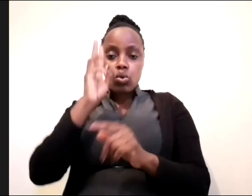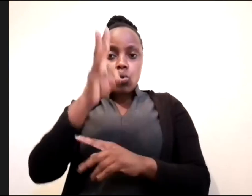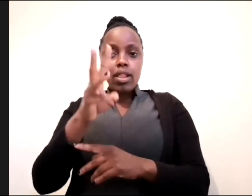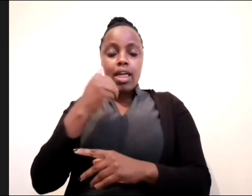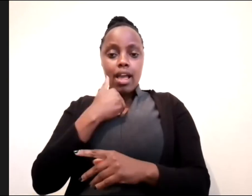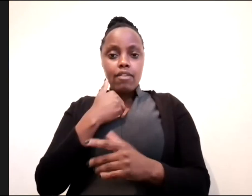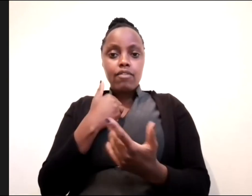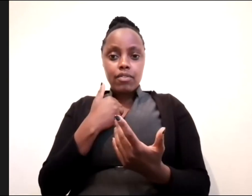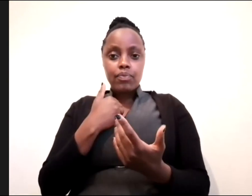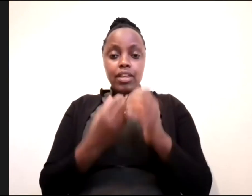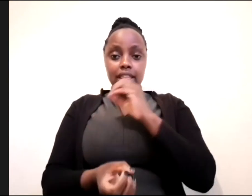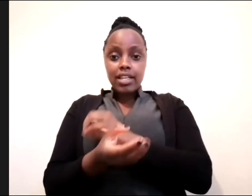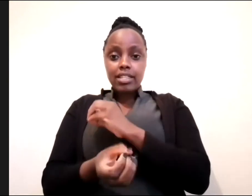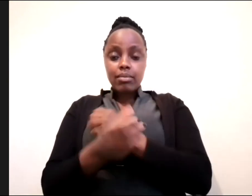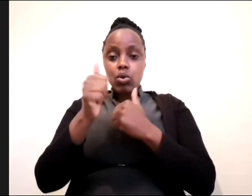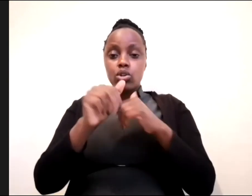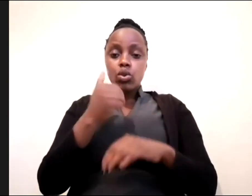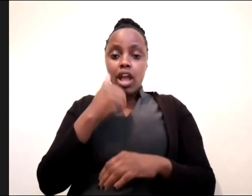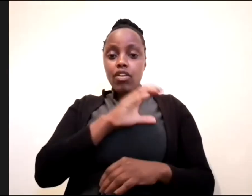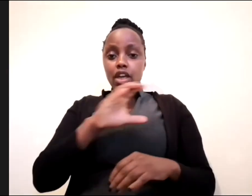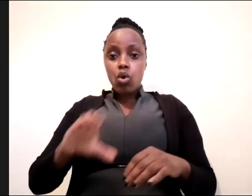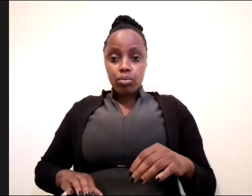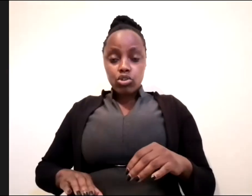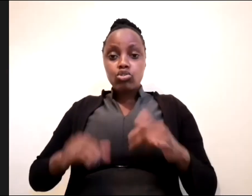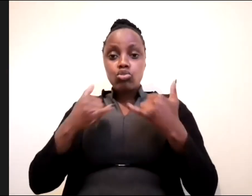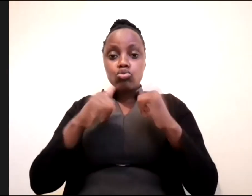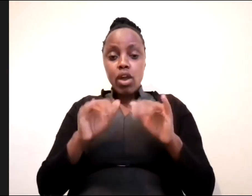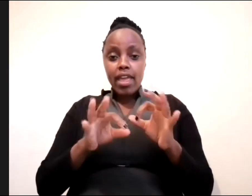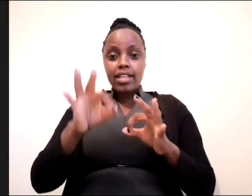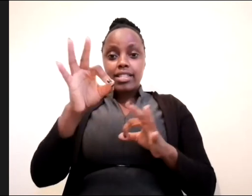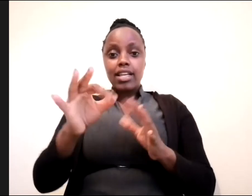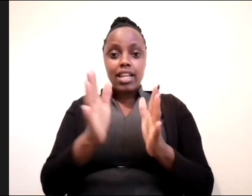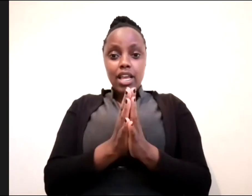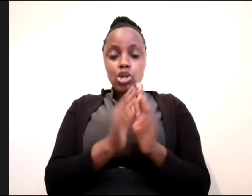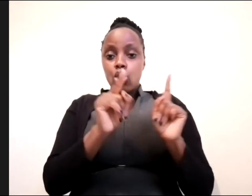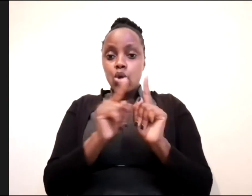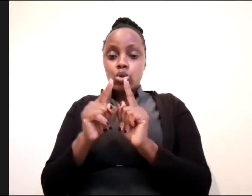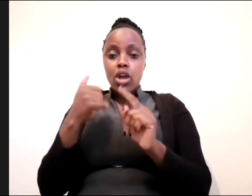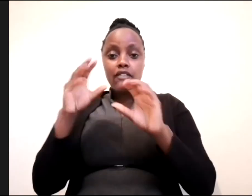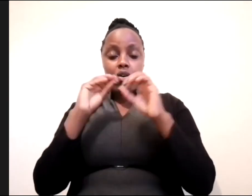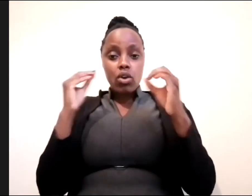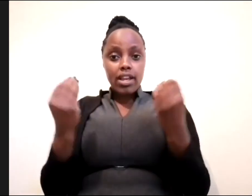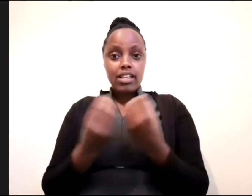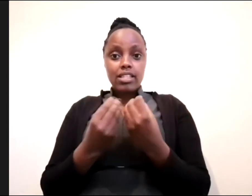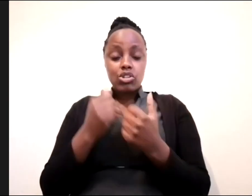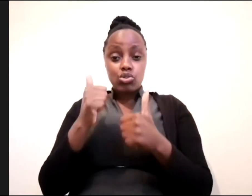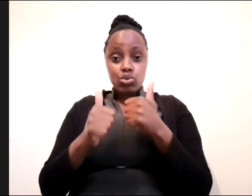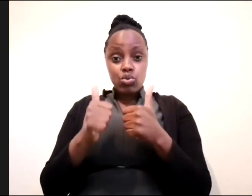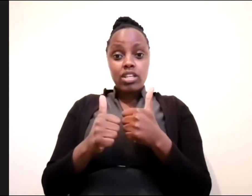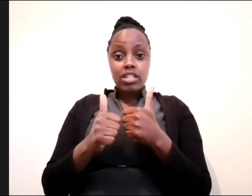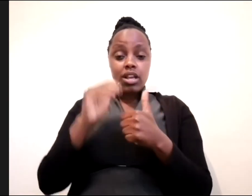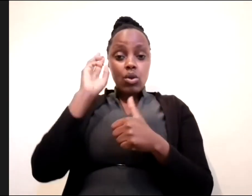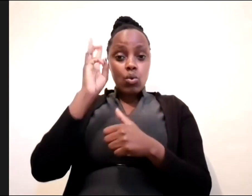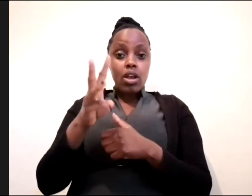in the discussion we have with the commissions, to try to extend also to maybe other organizations, because it could be also